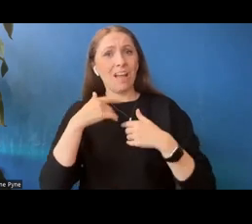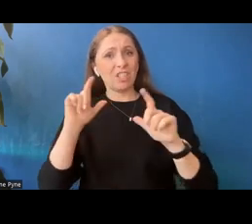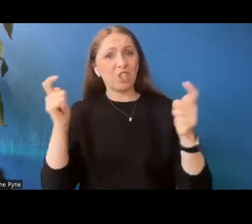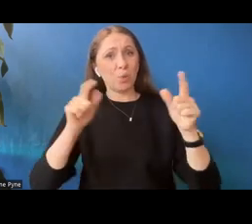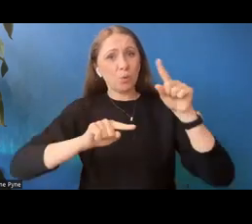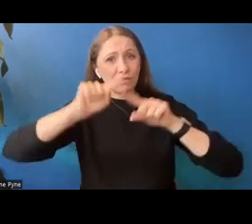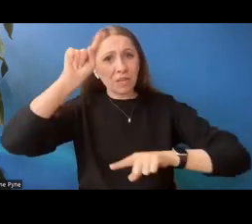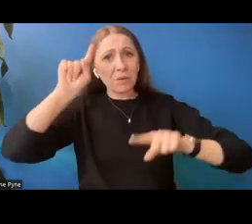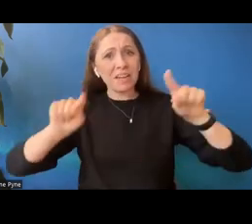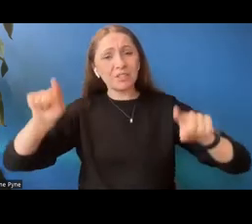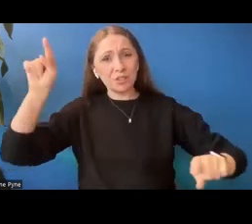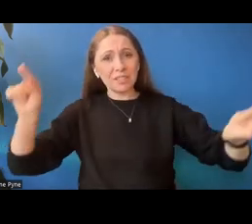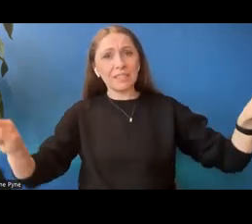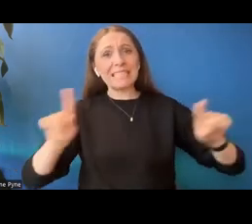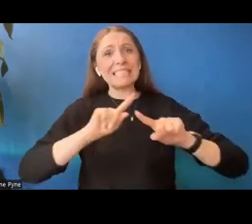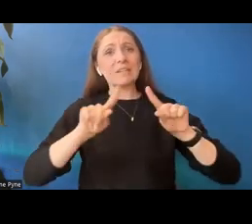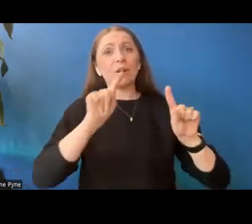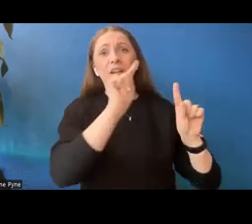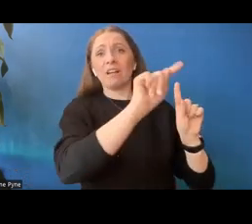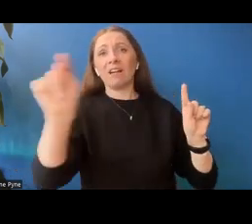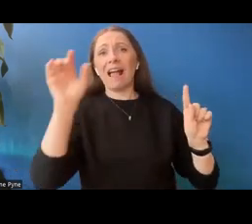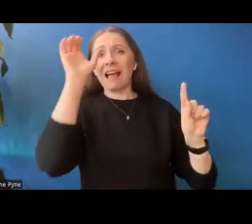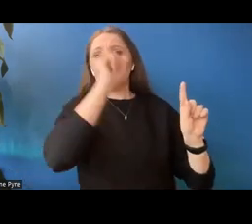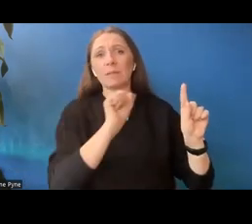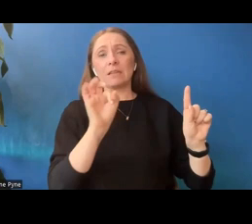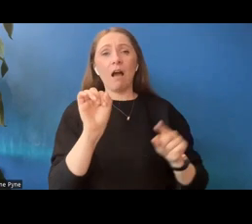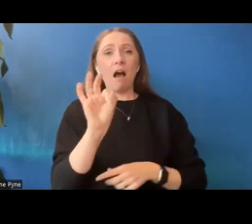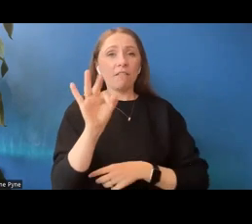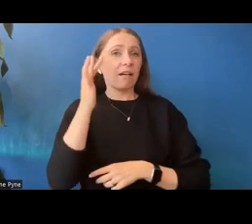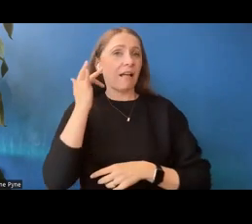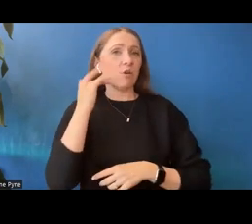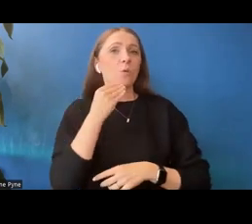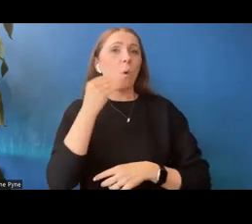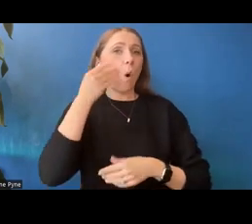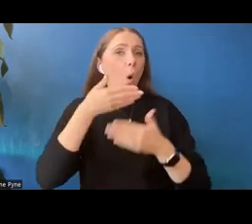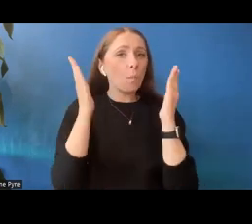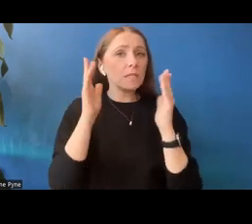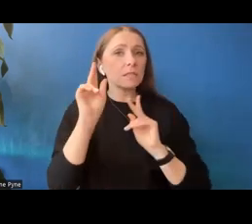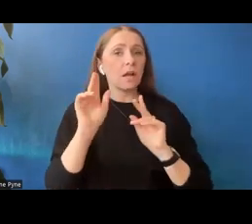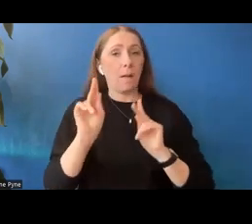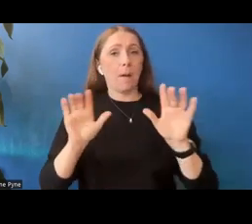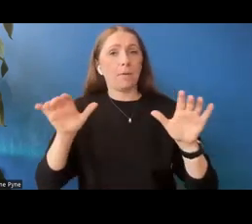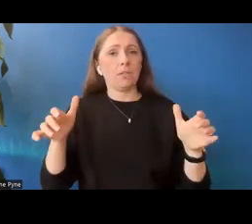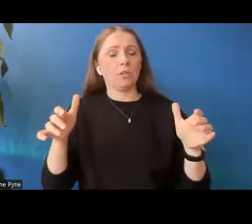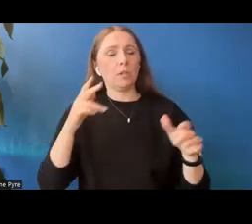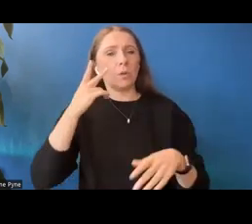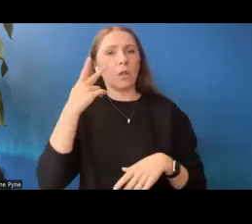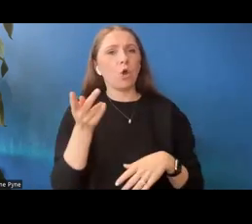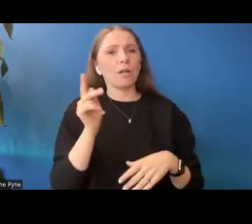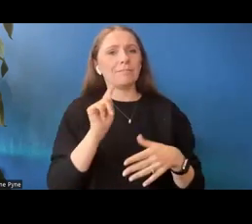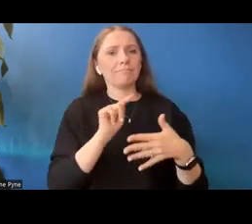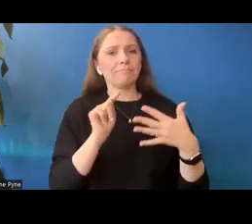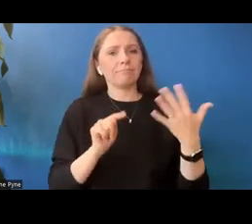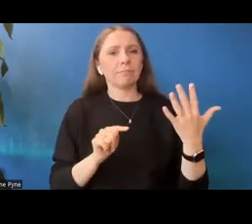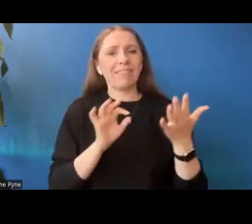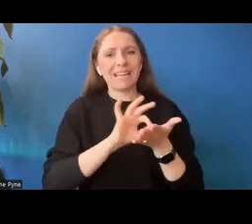in different sources' estimates of California's homeless populations. So let's look at what those counts